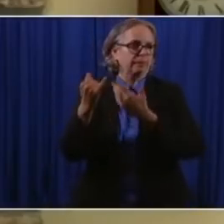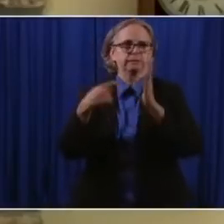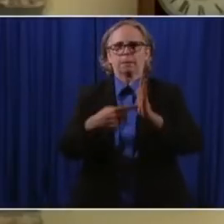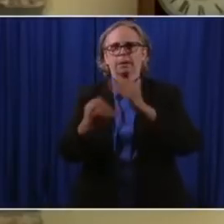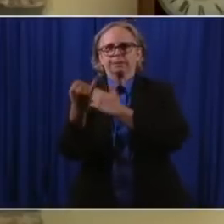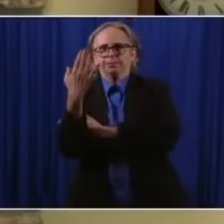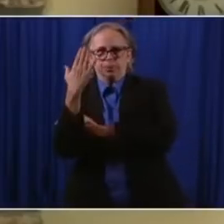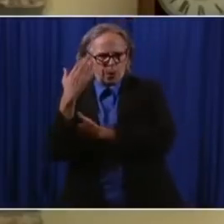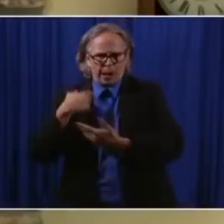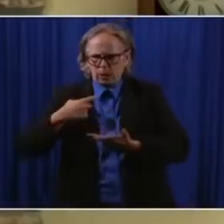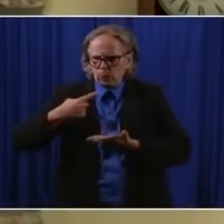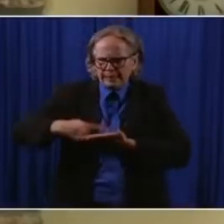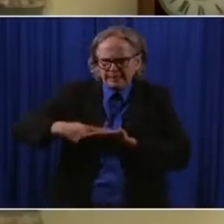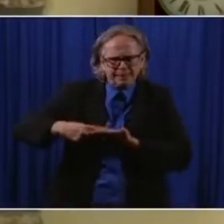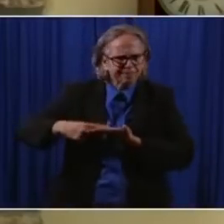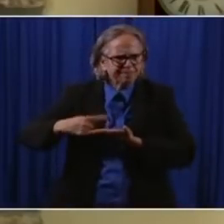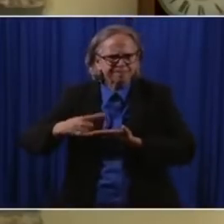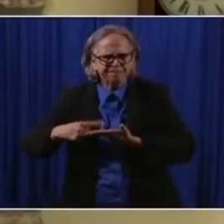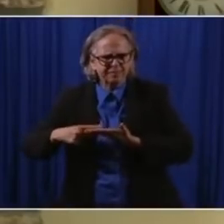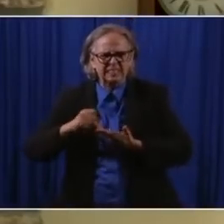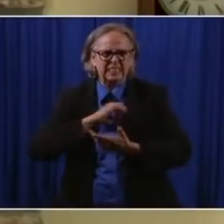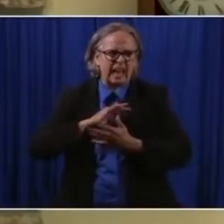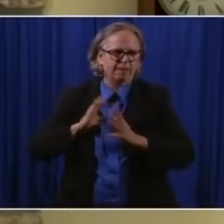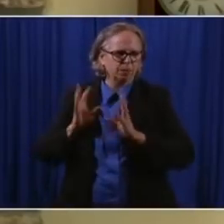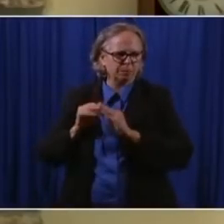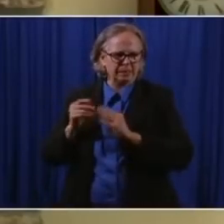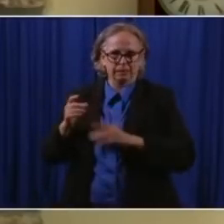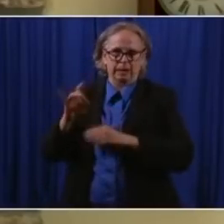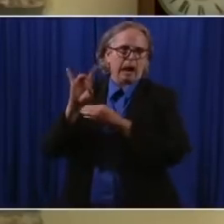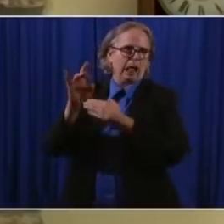staff meeting at 8 o'clock, we talked about,